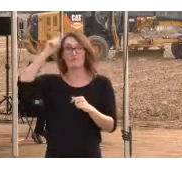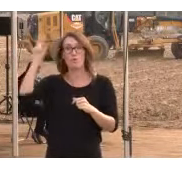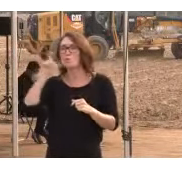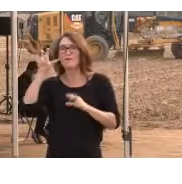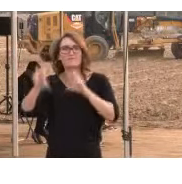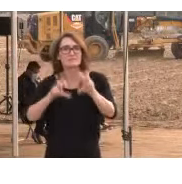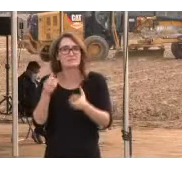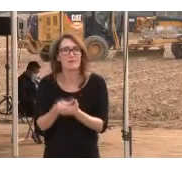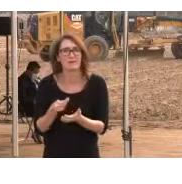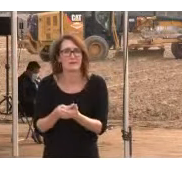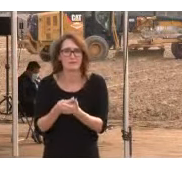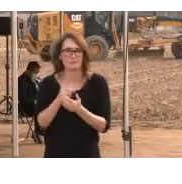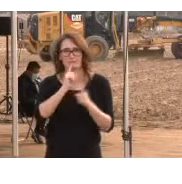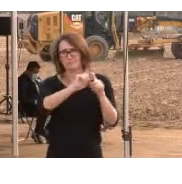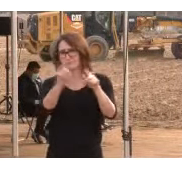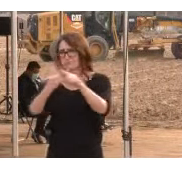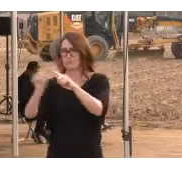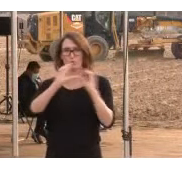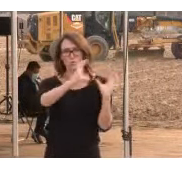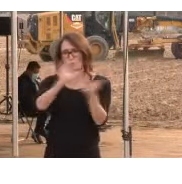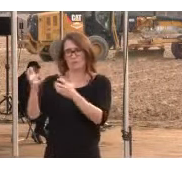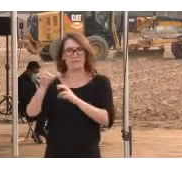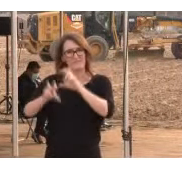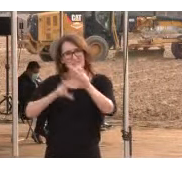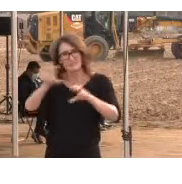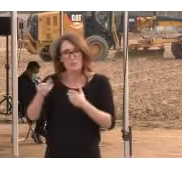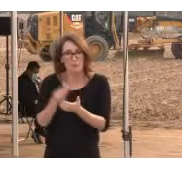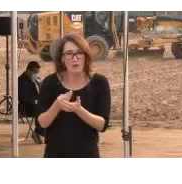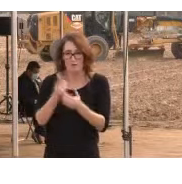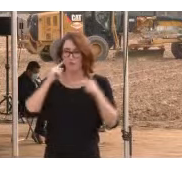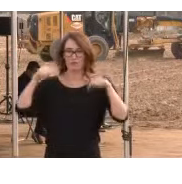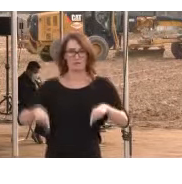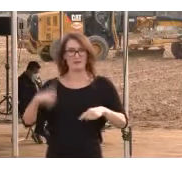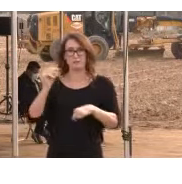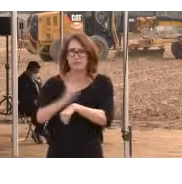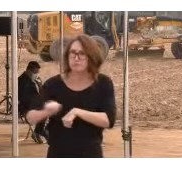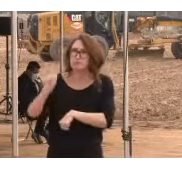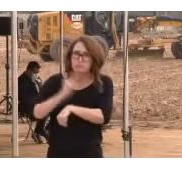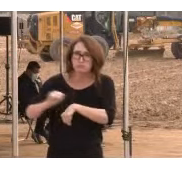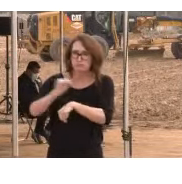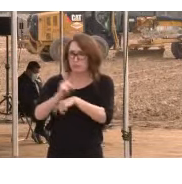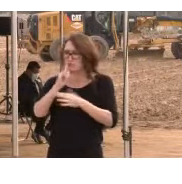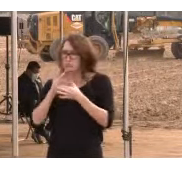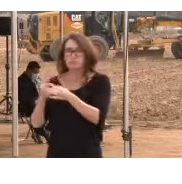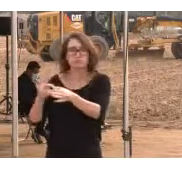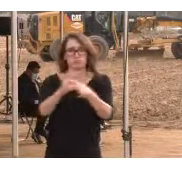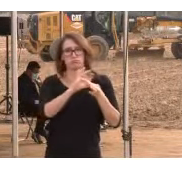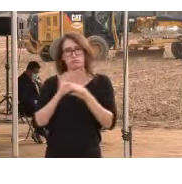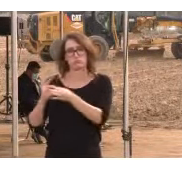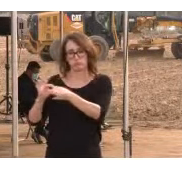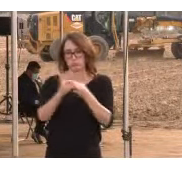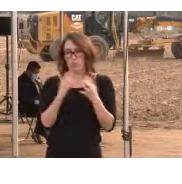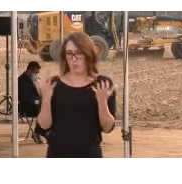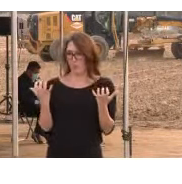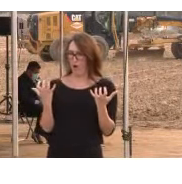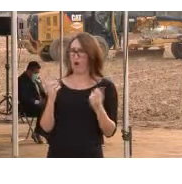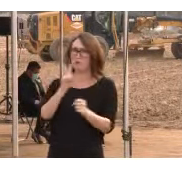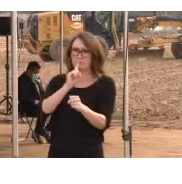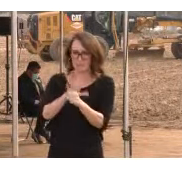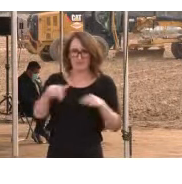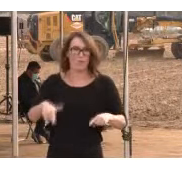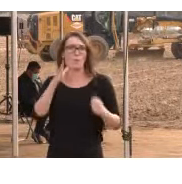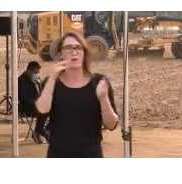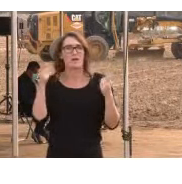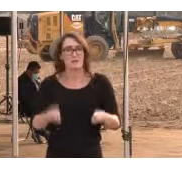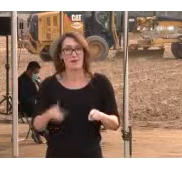investors, all of the various groups that have invested and labored together to make this day possible in our